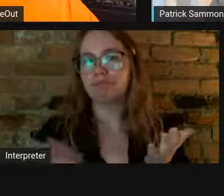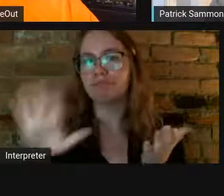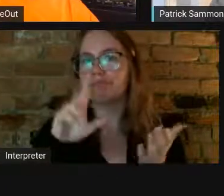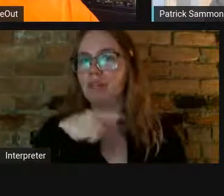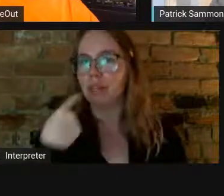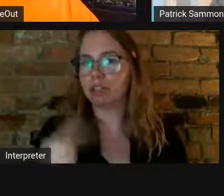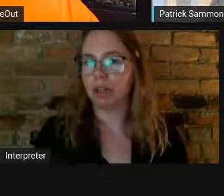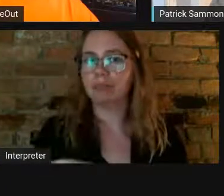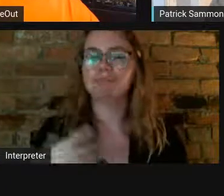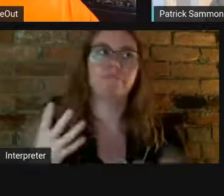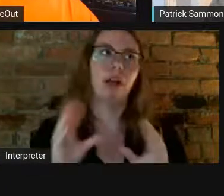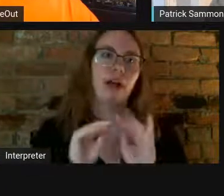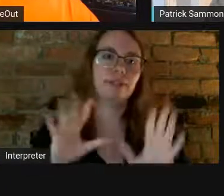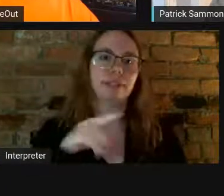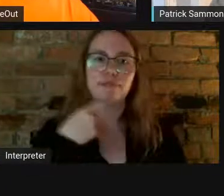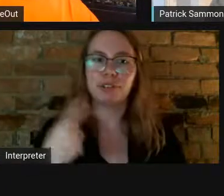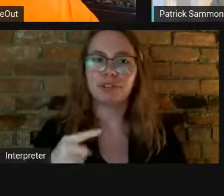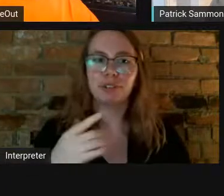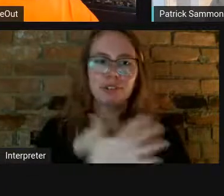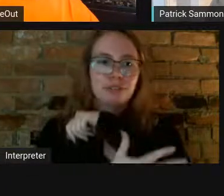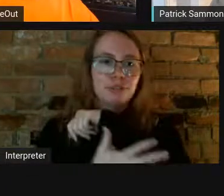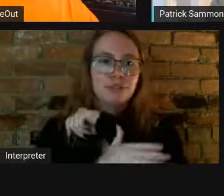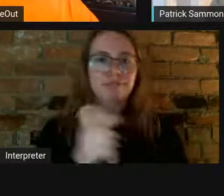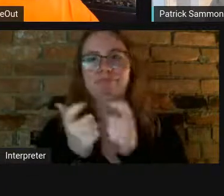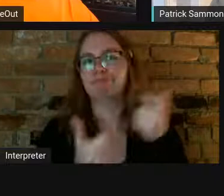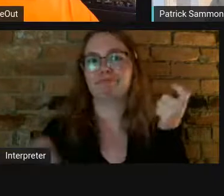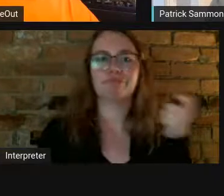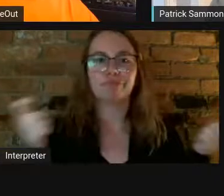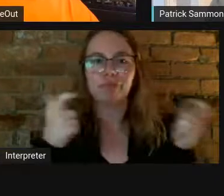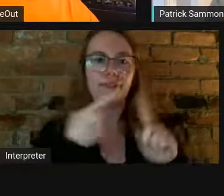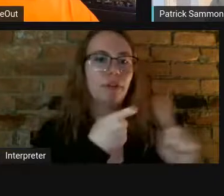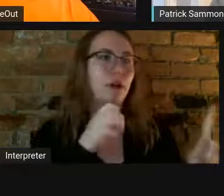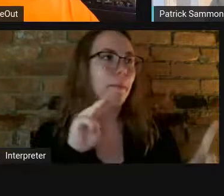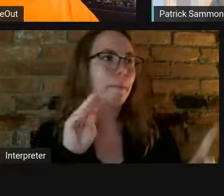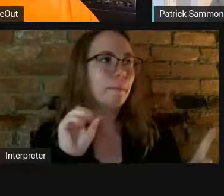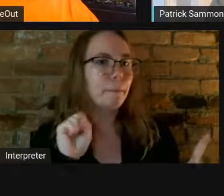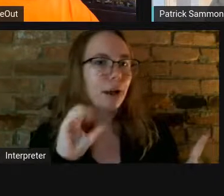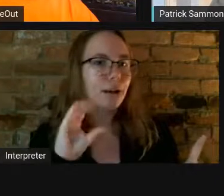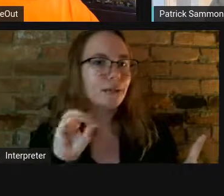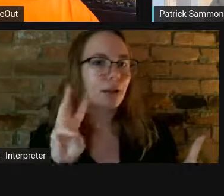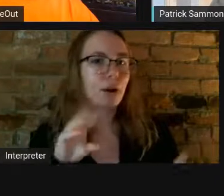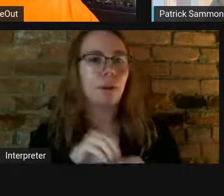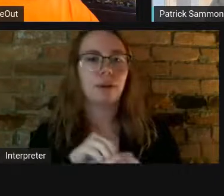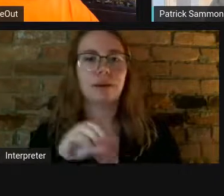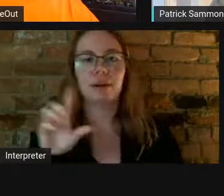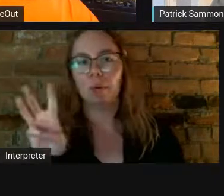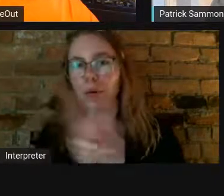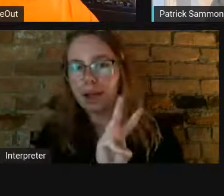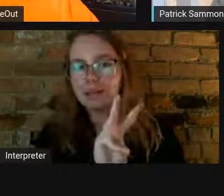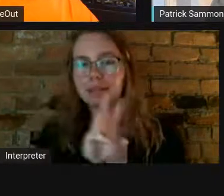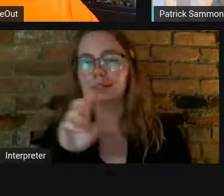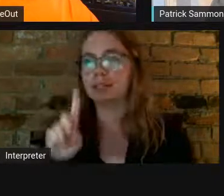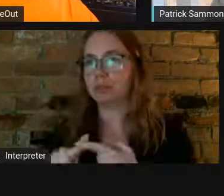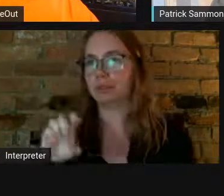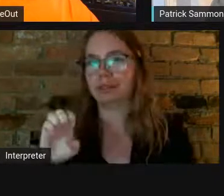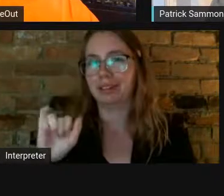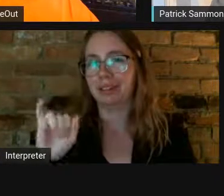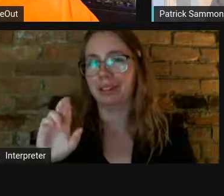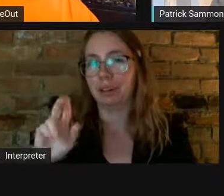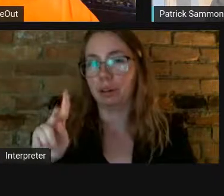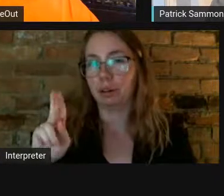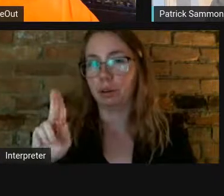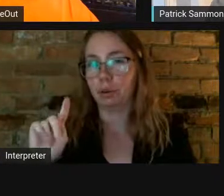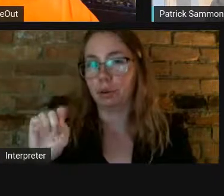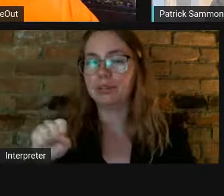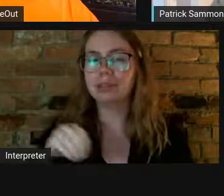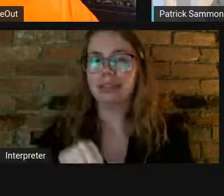is huge. So they span from Moscow and St. Petersburg in the west all the way out to Irkutsk in the east above